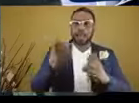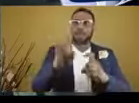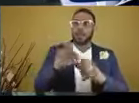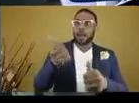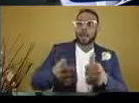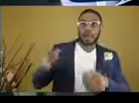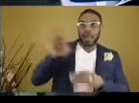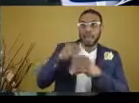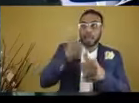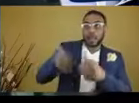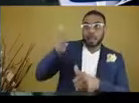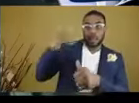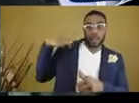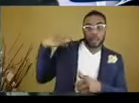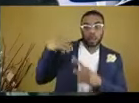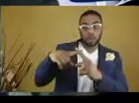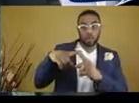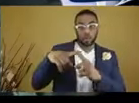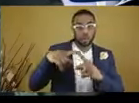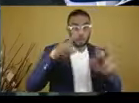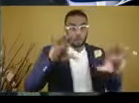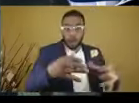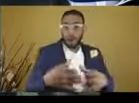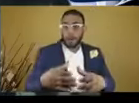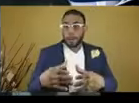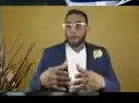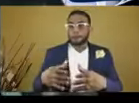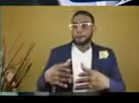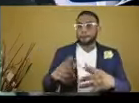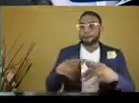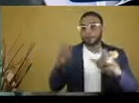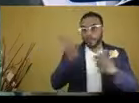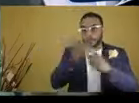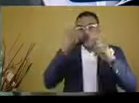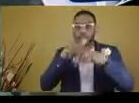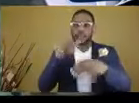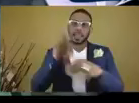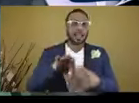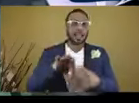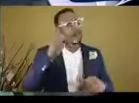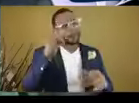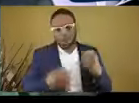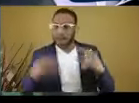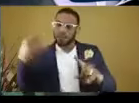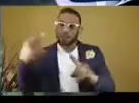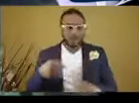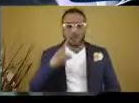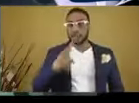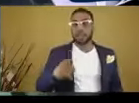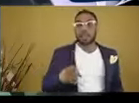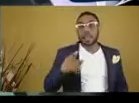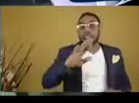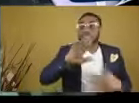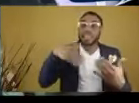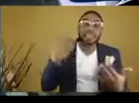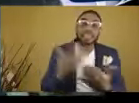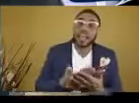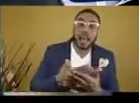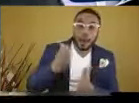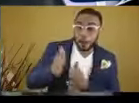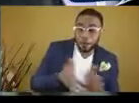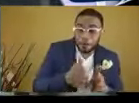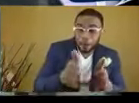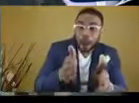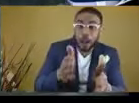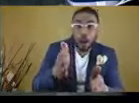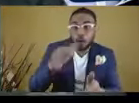or a candidate to a candidate or a party and victorious in an election. The bottom line is that the entire pathway of